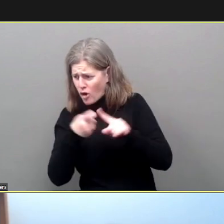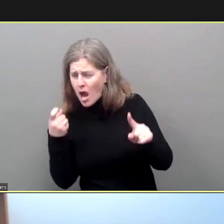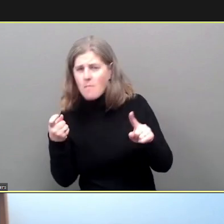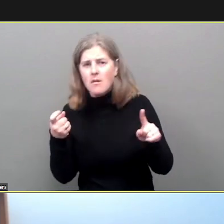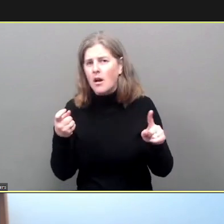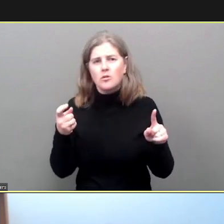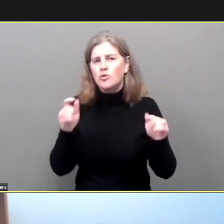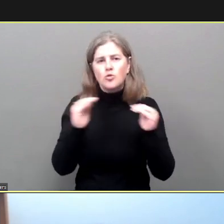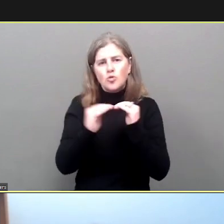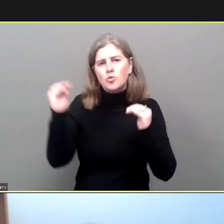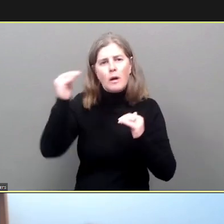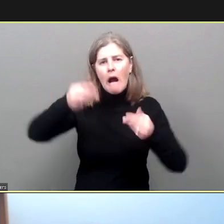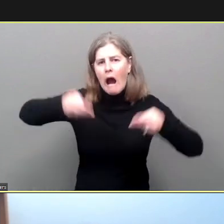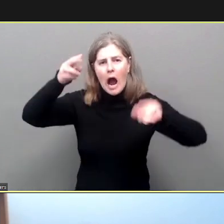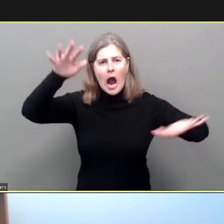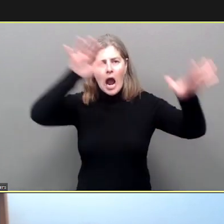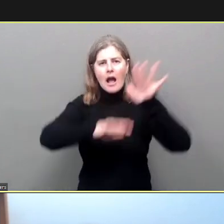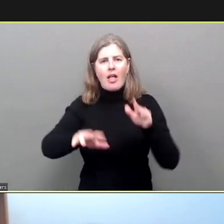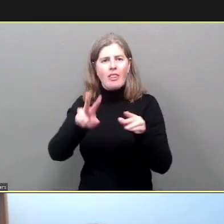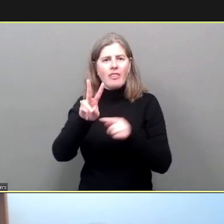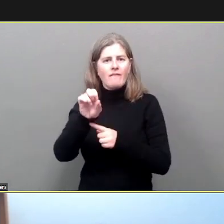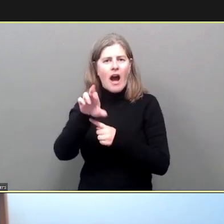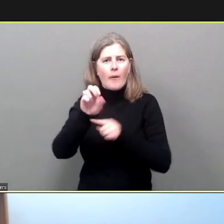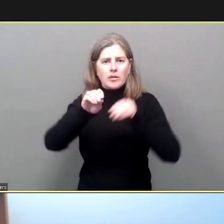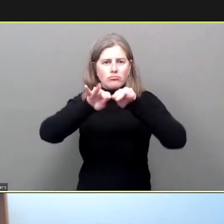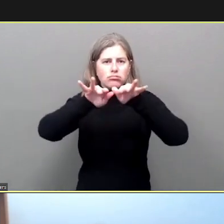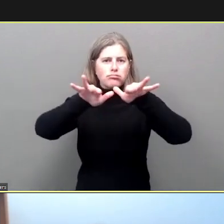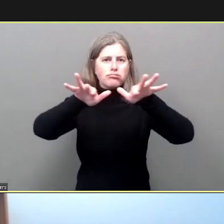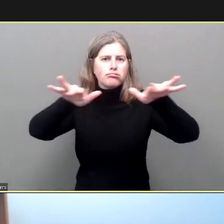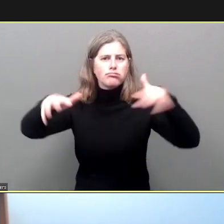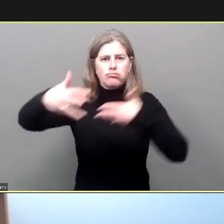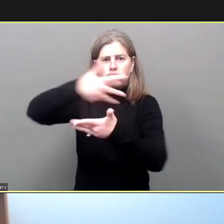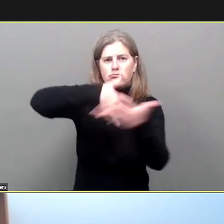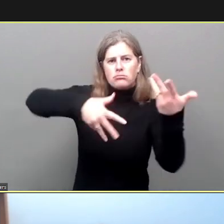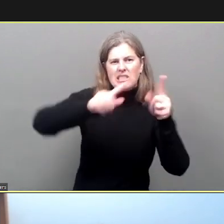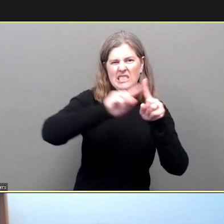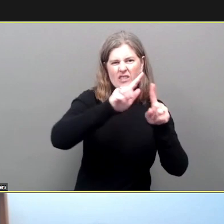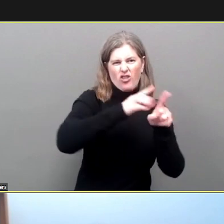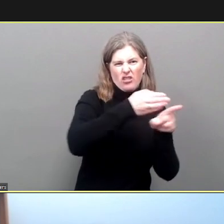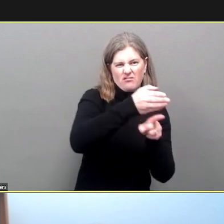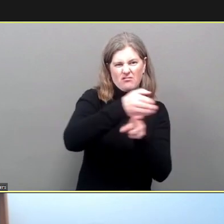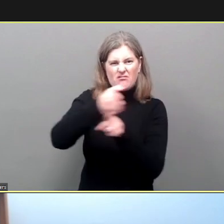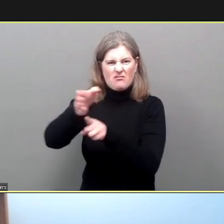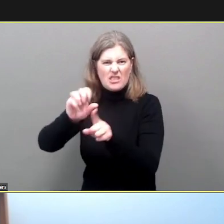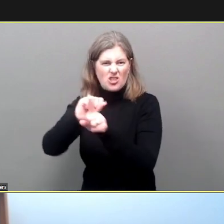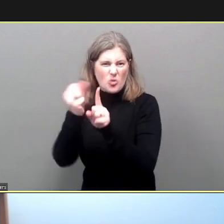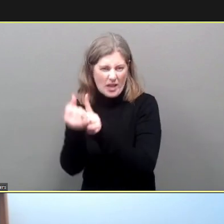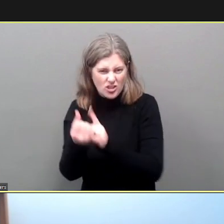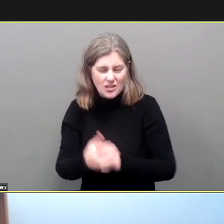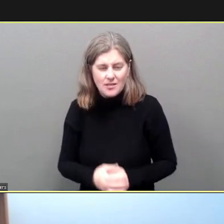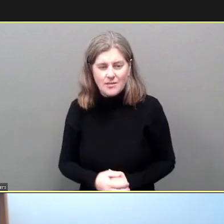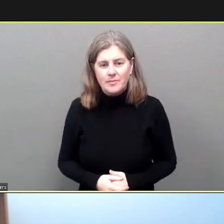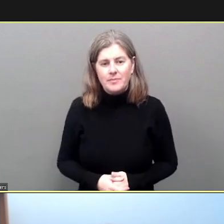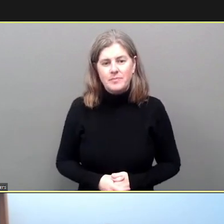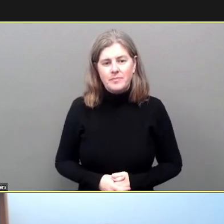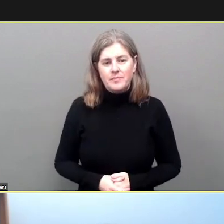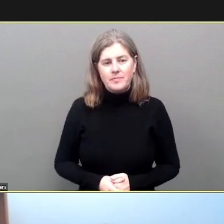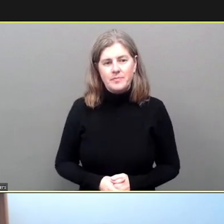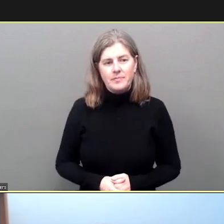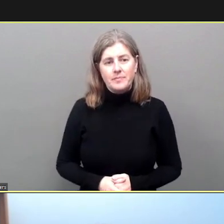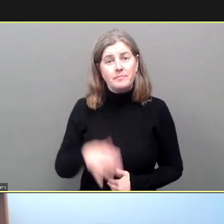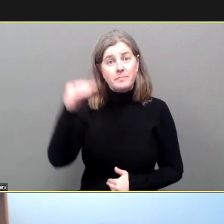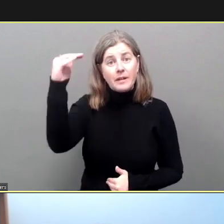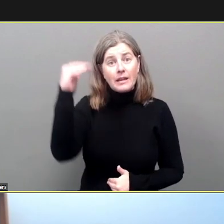so high and the virus is being transmitted in a variety of situations and settings.